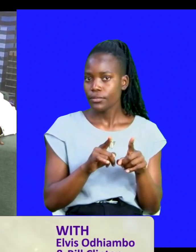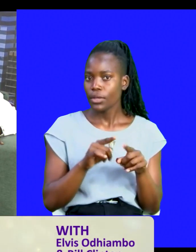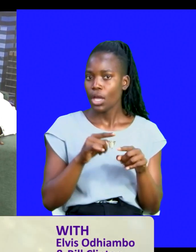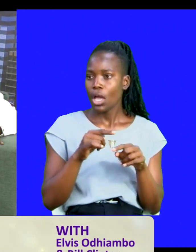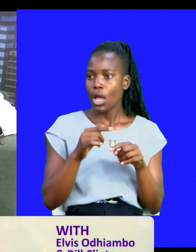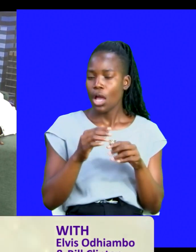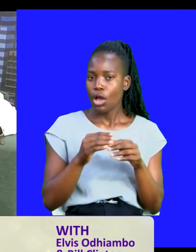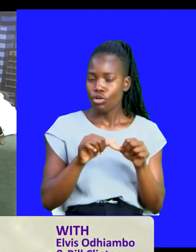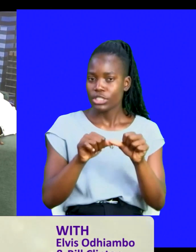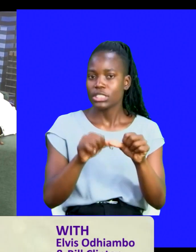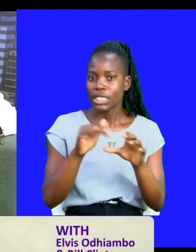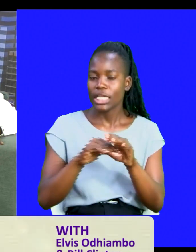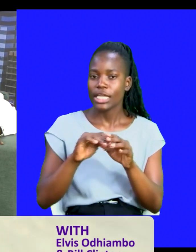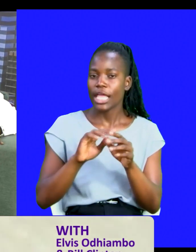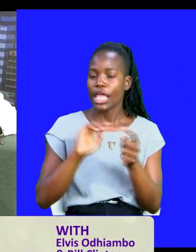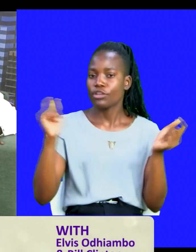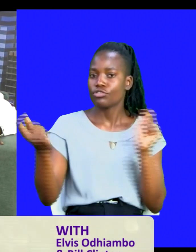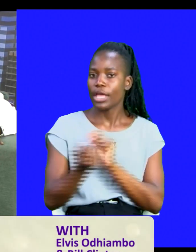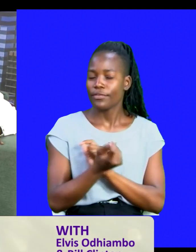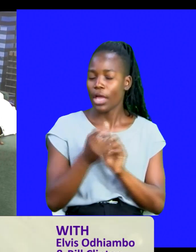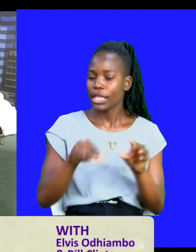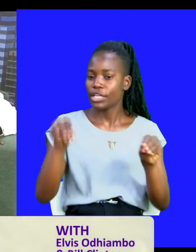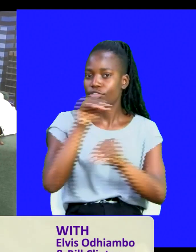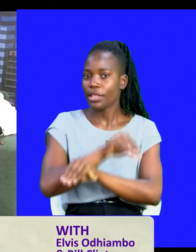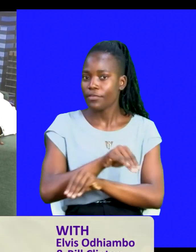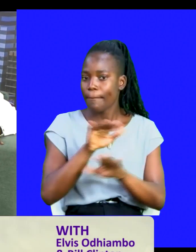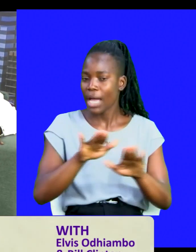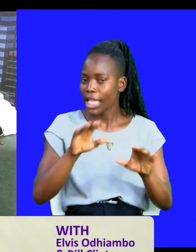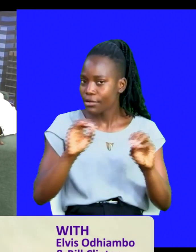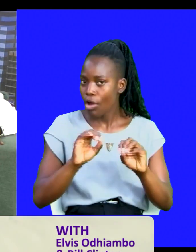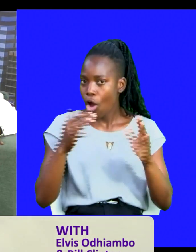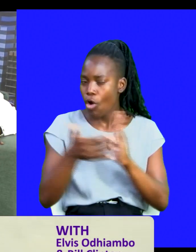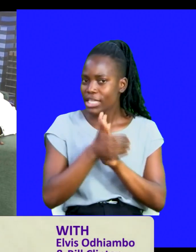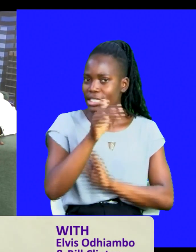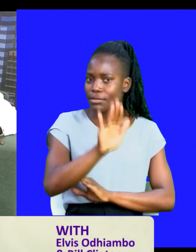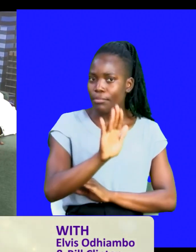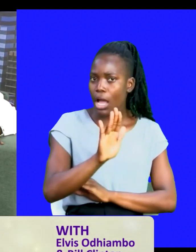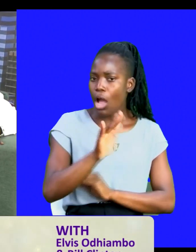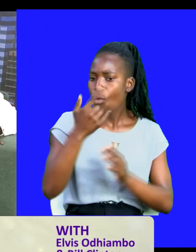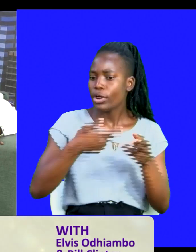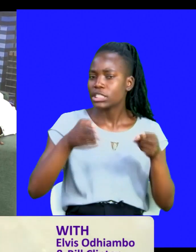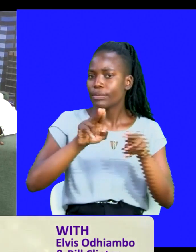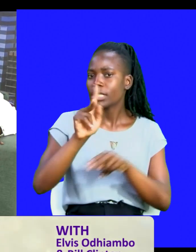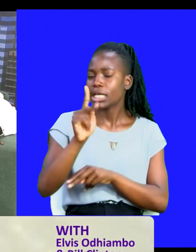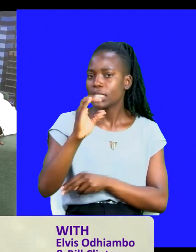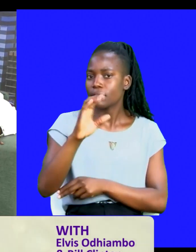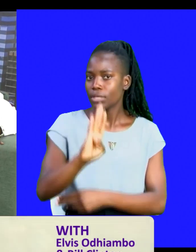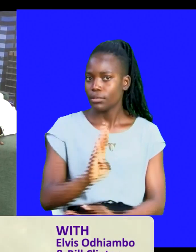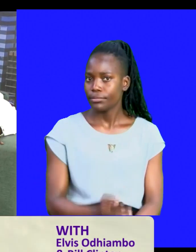consistent in the transfer market, or is it the tactics wise, or what do you believe is going wrong at a KCB